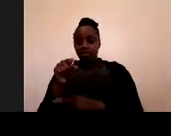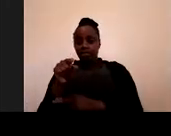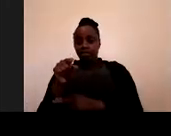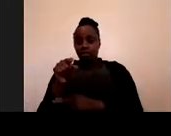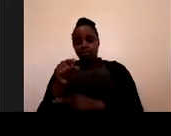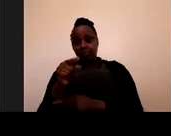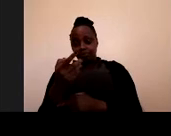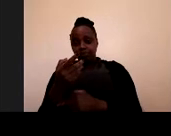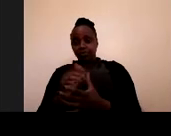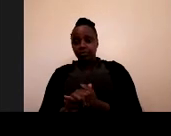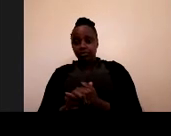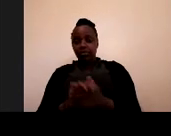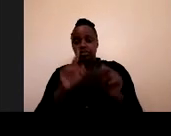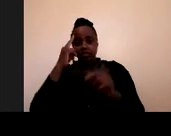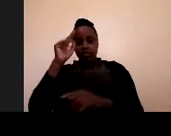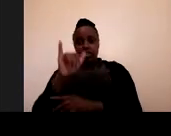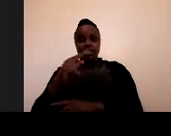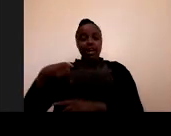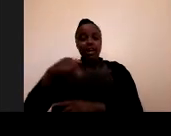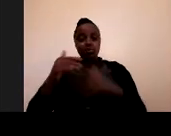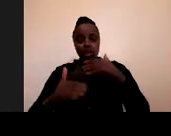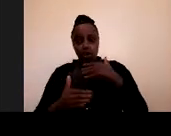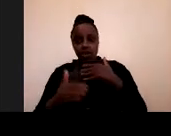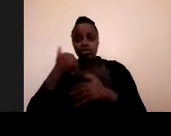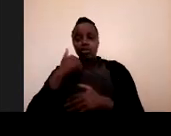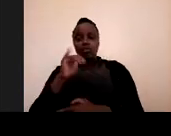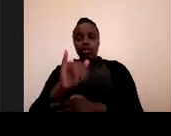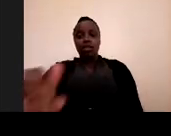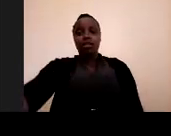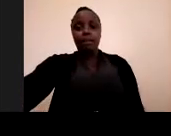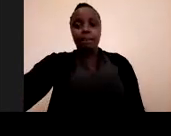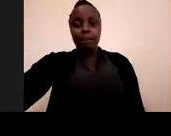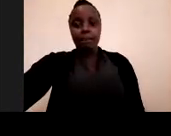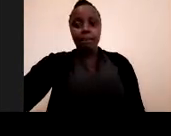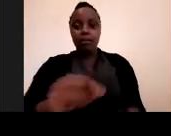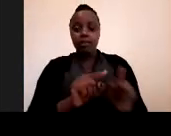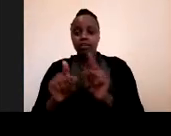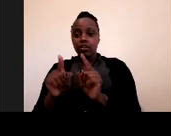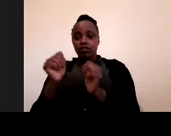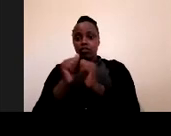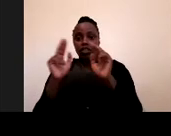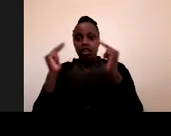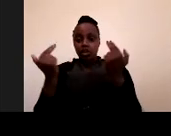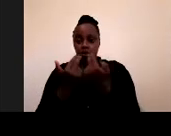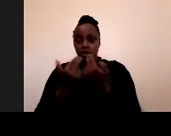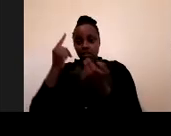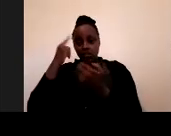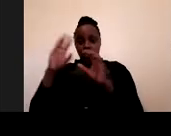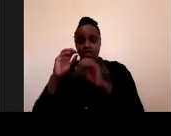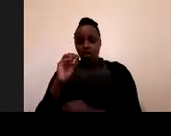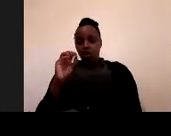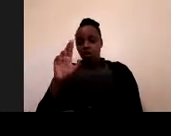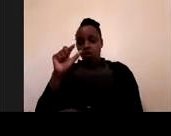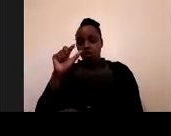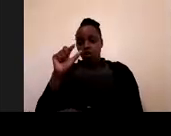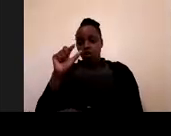legislation. For that, we are very honored to have Elena Panici, who is head of unit of the unit on organics of the